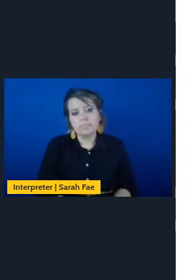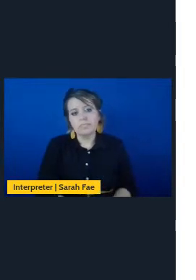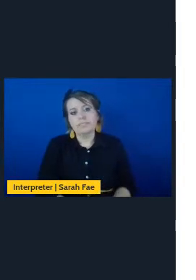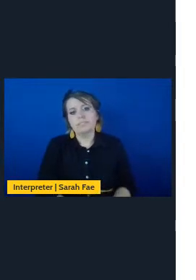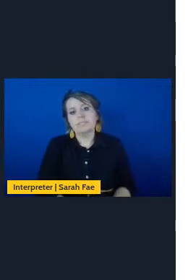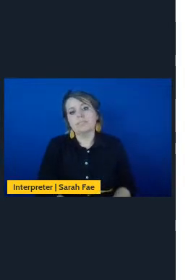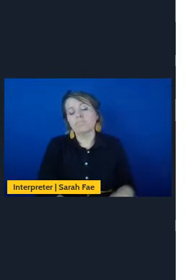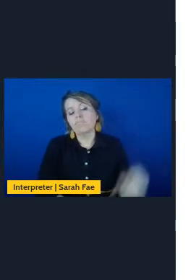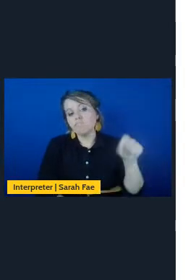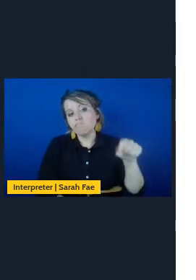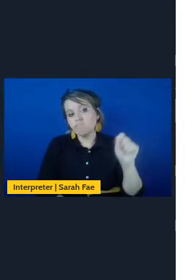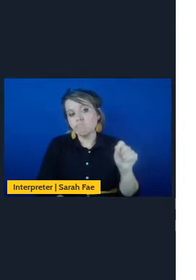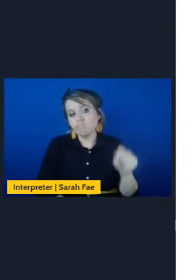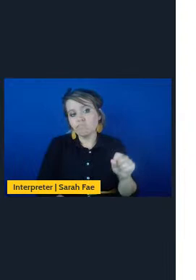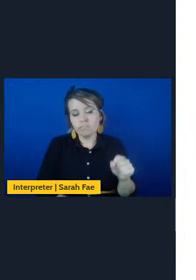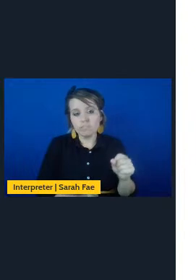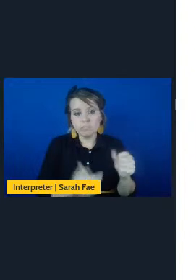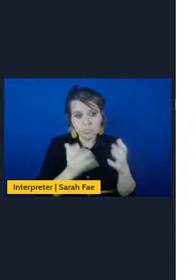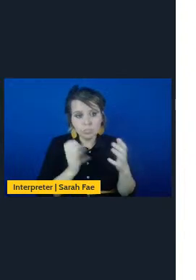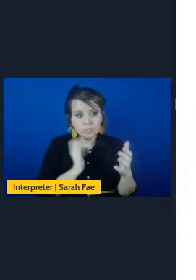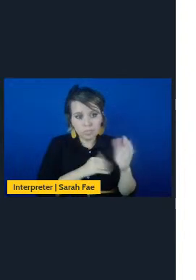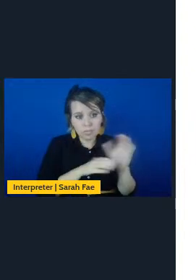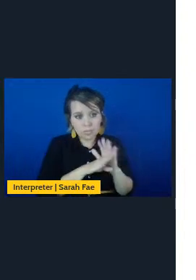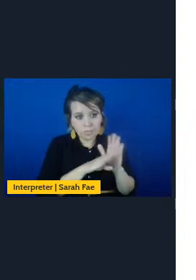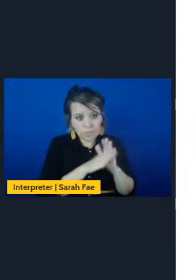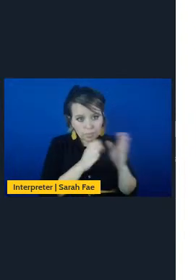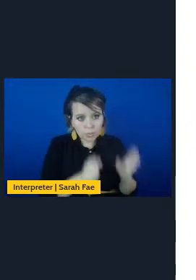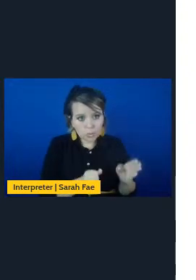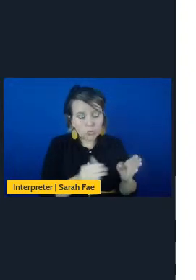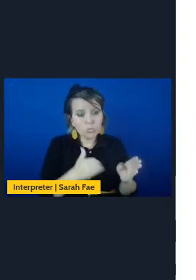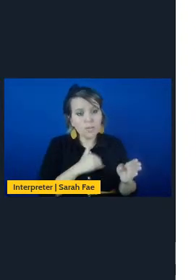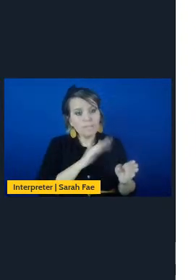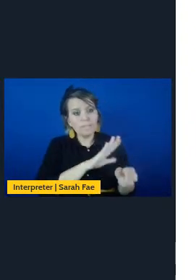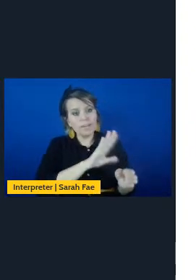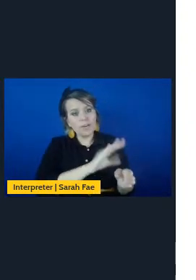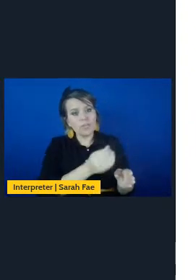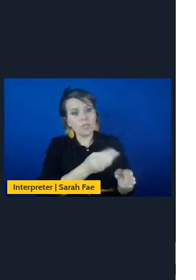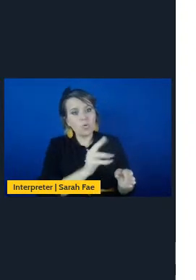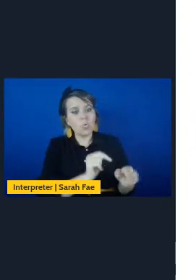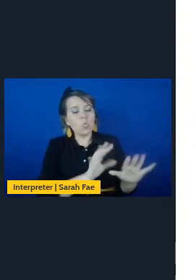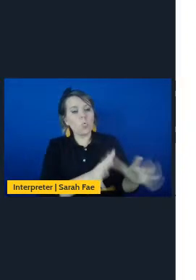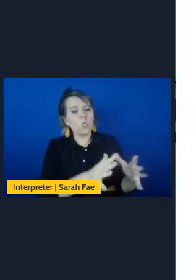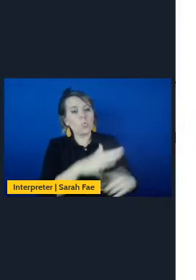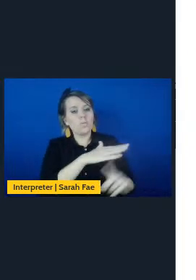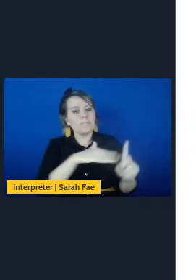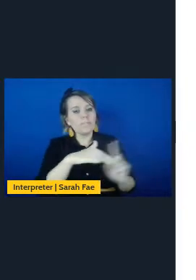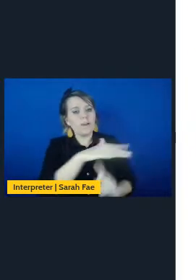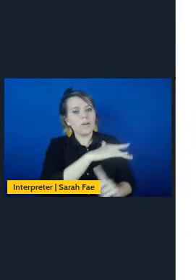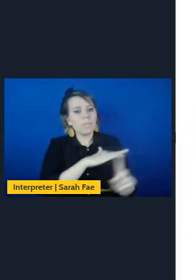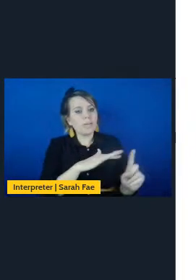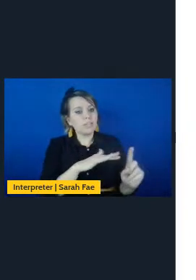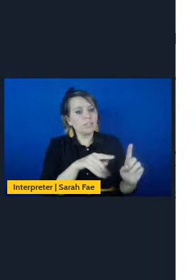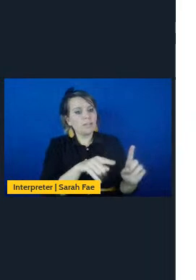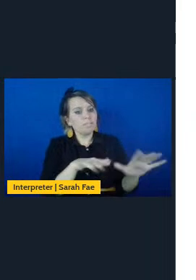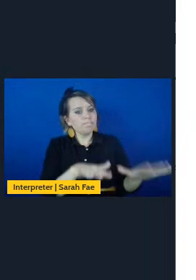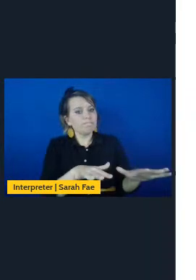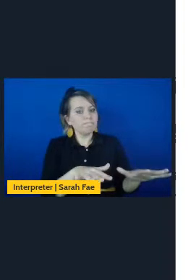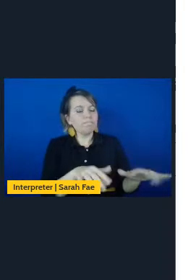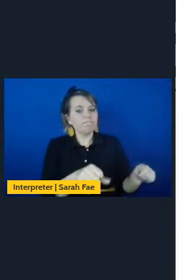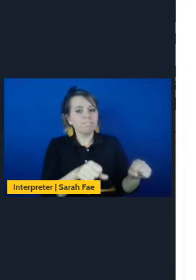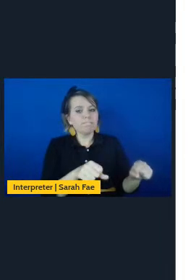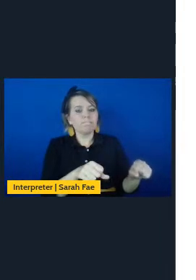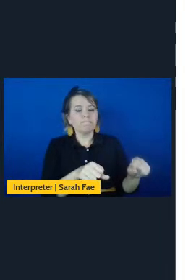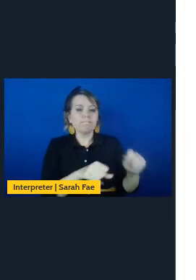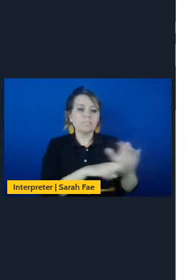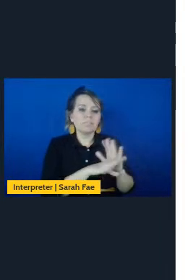Yeah, so we want our developers to have their own environments on which they can